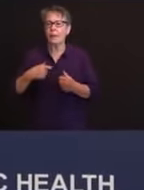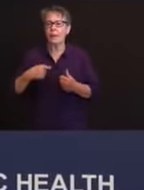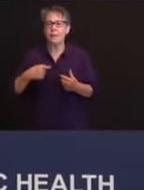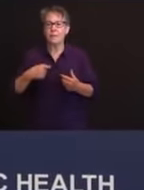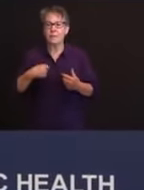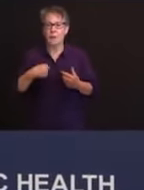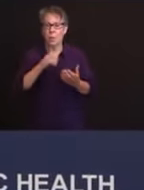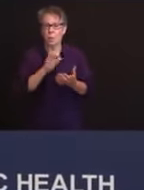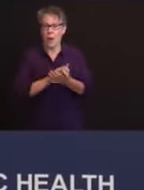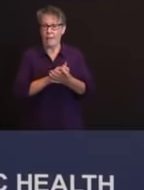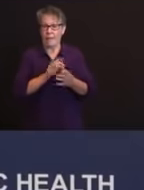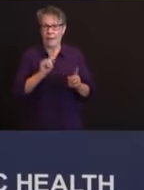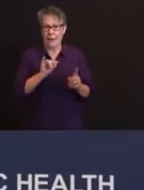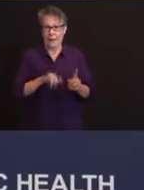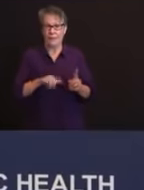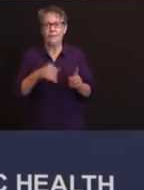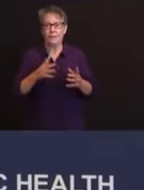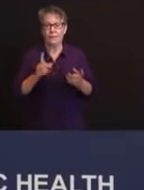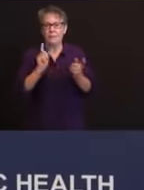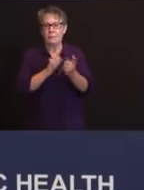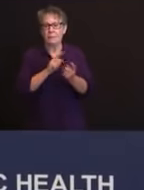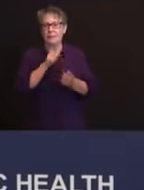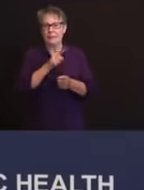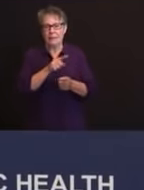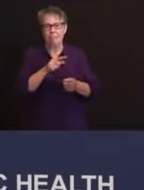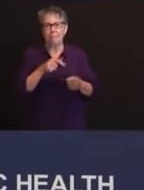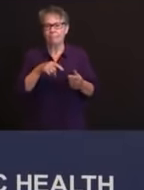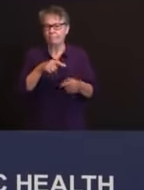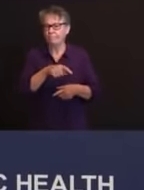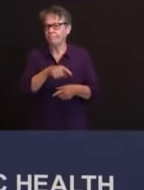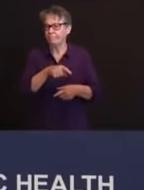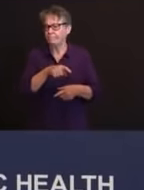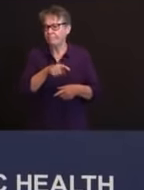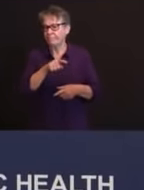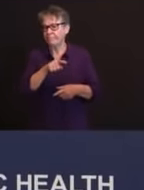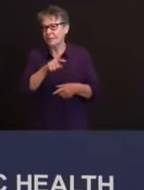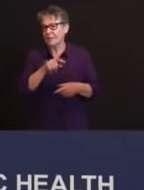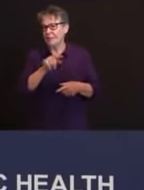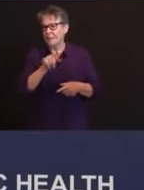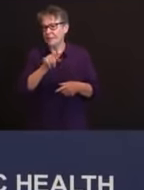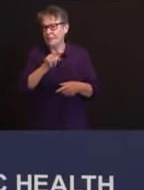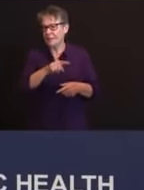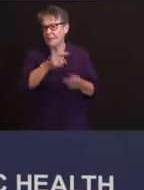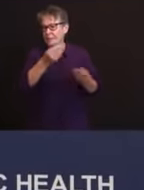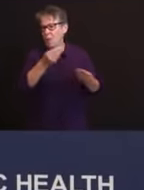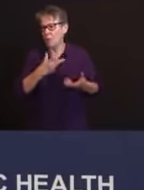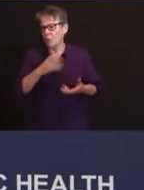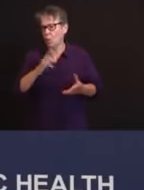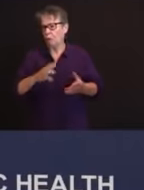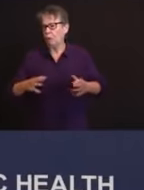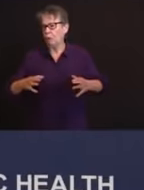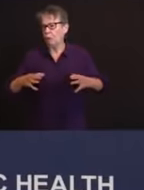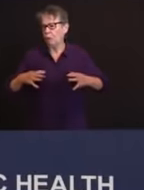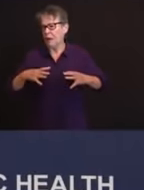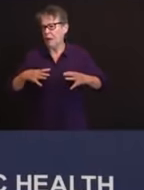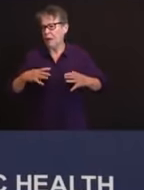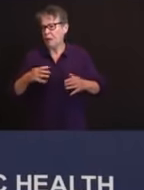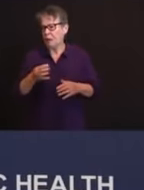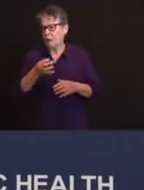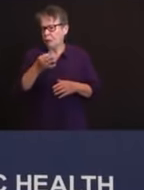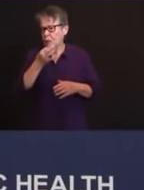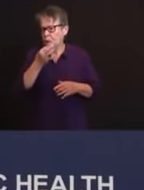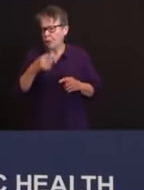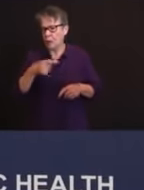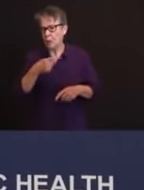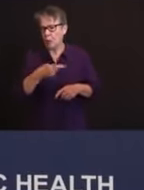in New York City, we were hanging with him this year, and he previewed that he was going to hang his spikes up, but he's one of the all-time greats.